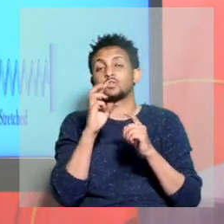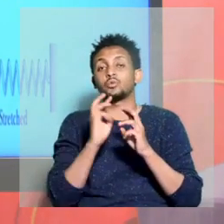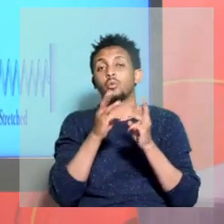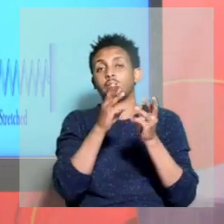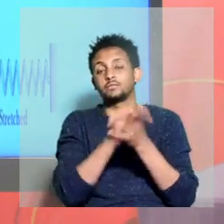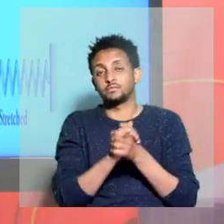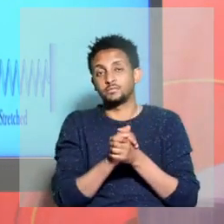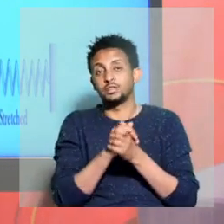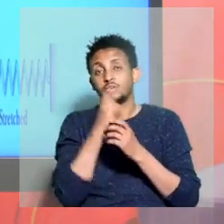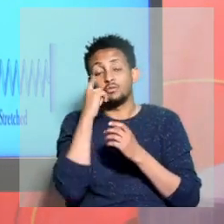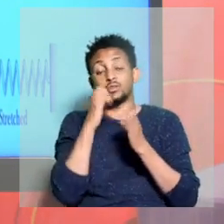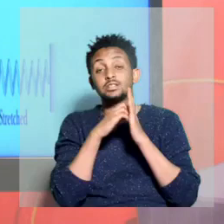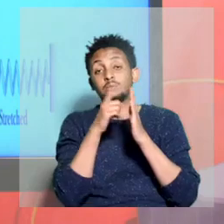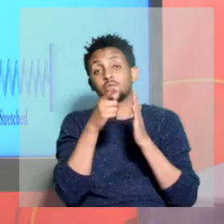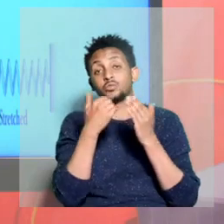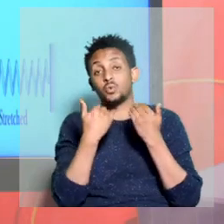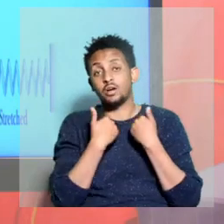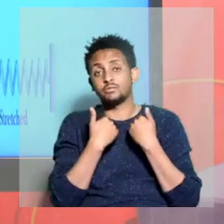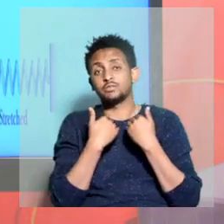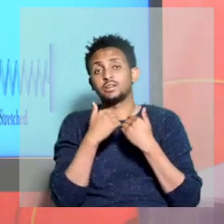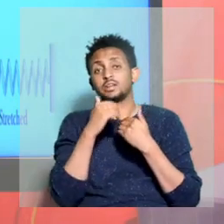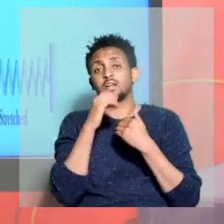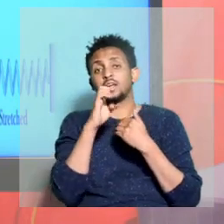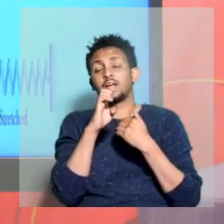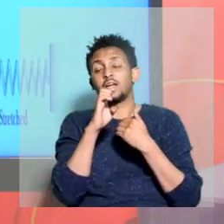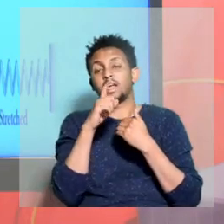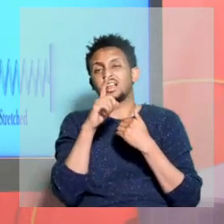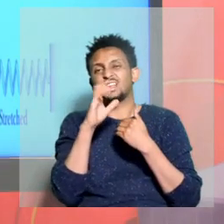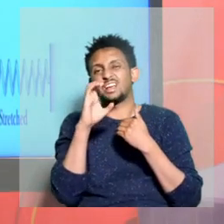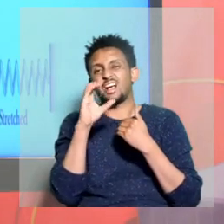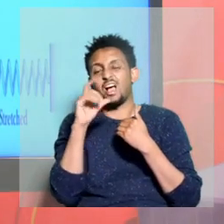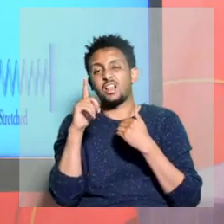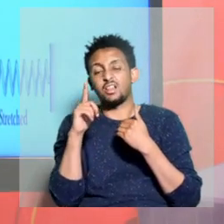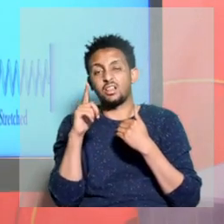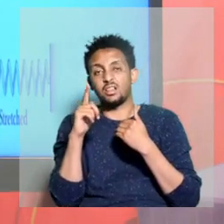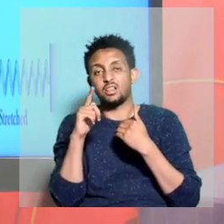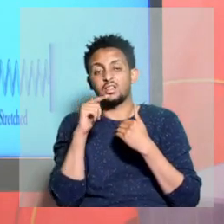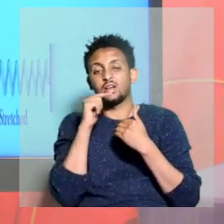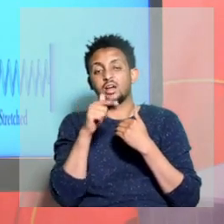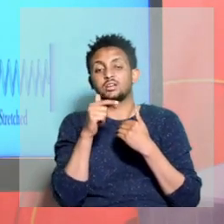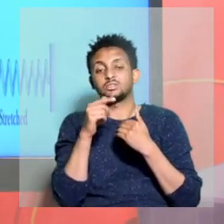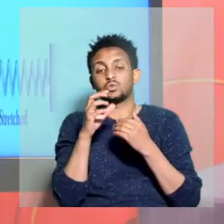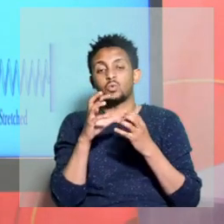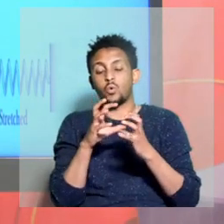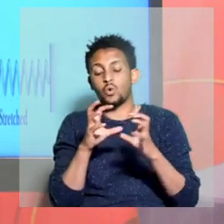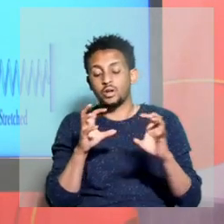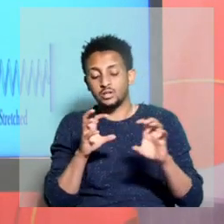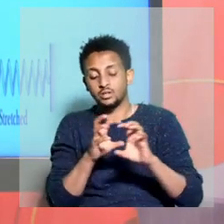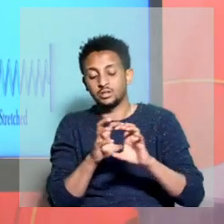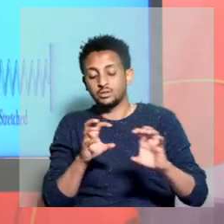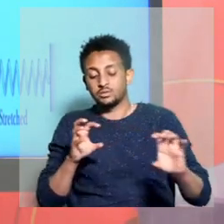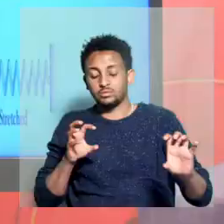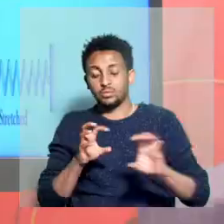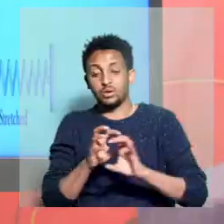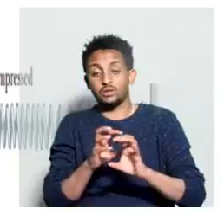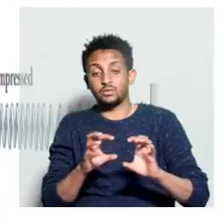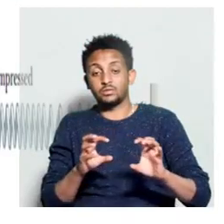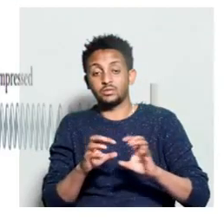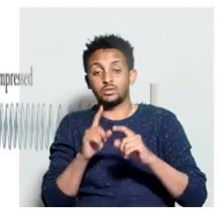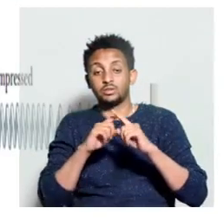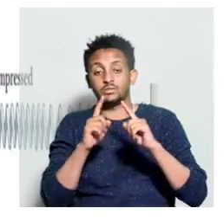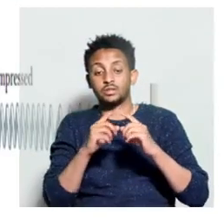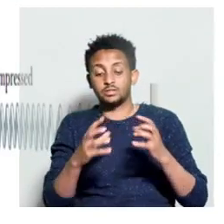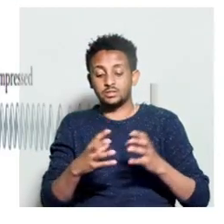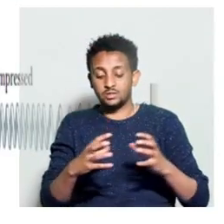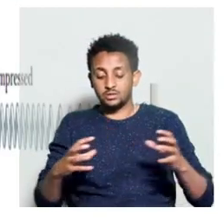wave. For example, here you have helical coil. Okay? Or as this coil is moving like this, it's possible to have compression